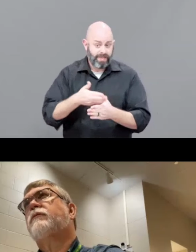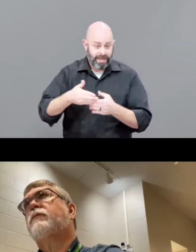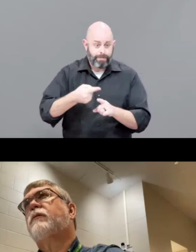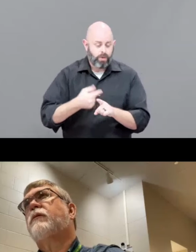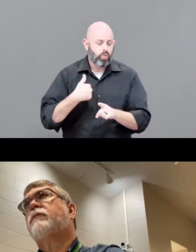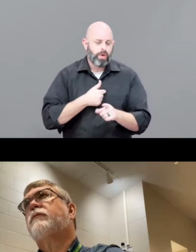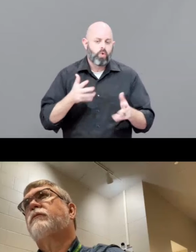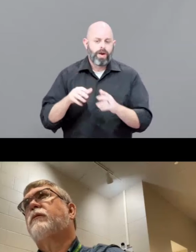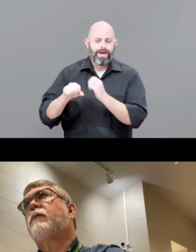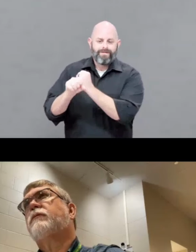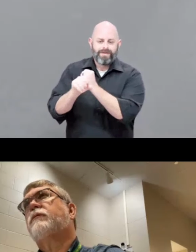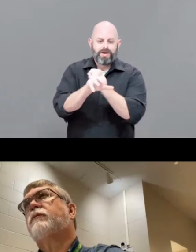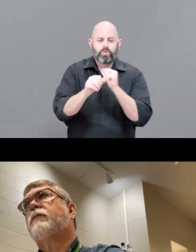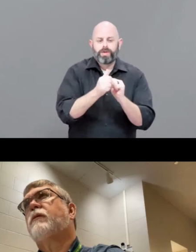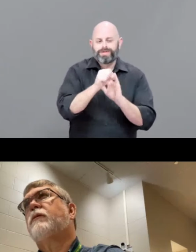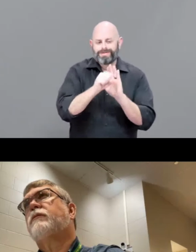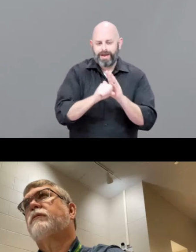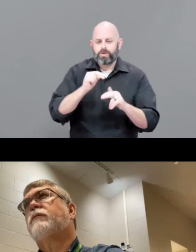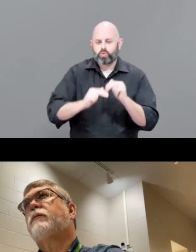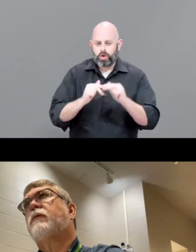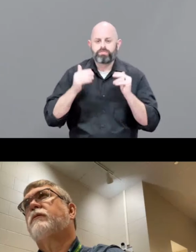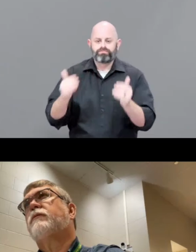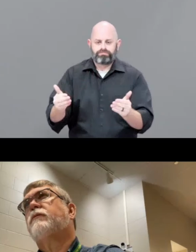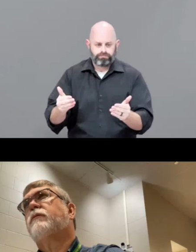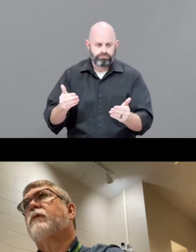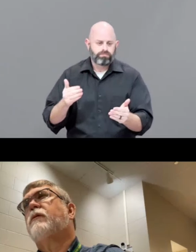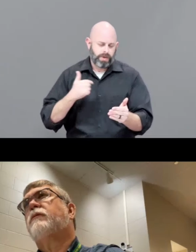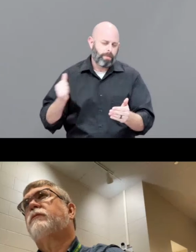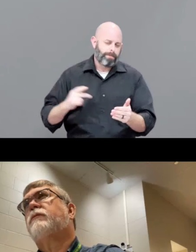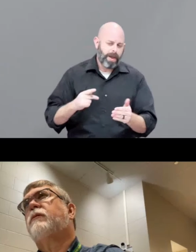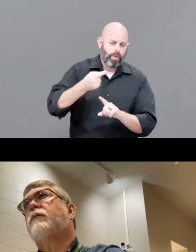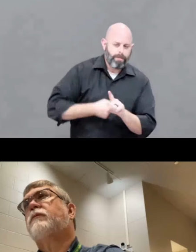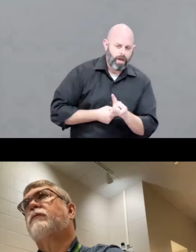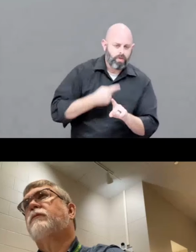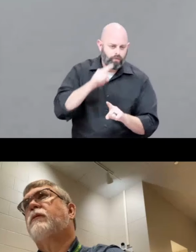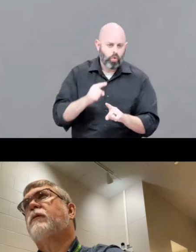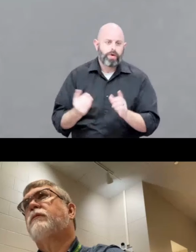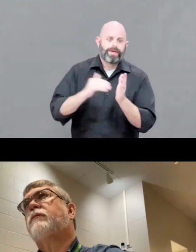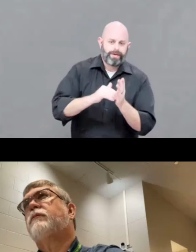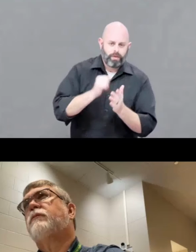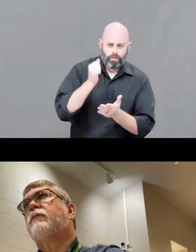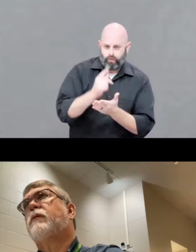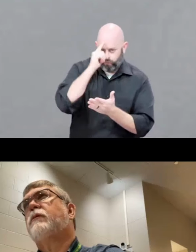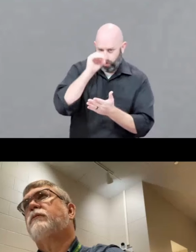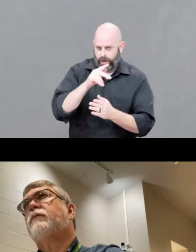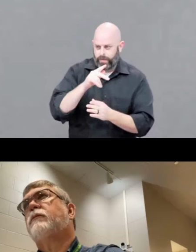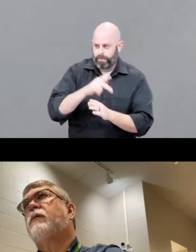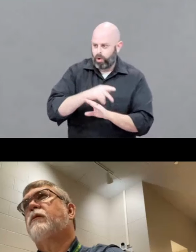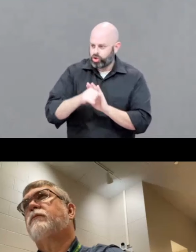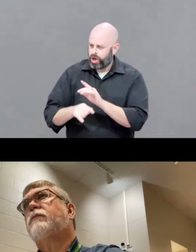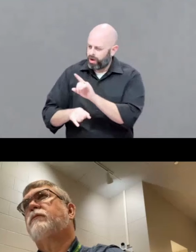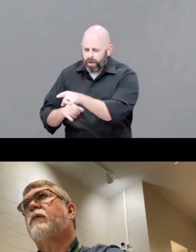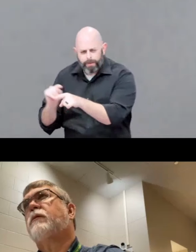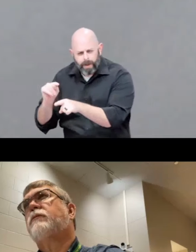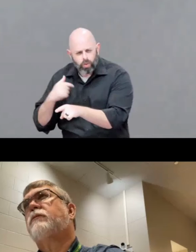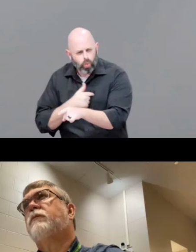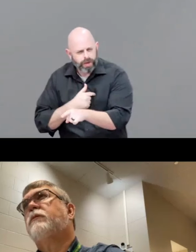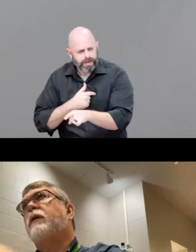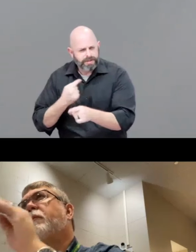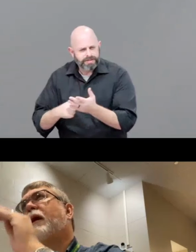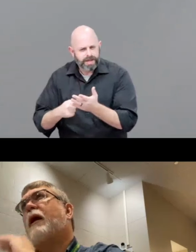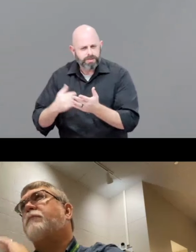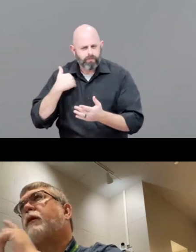ahead and advertised with state construction that project for us. I'll be back here in a month or so. This is the bathrooms we talked about before.